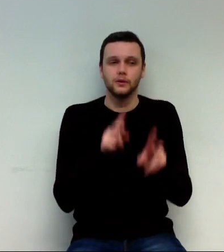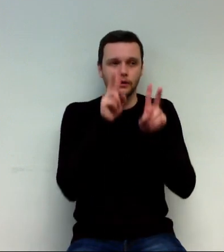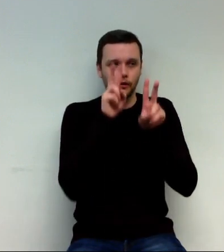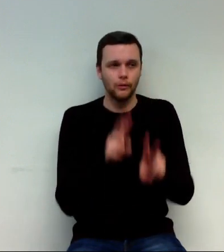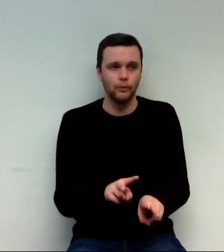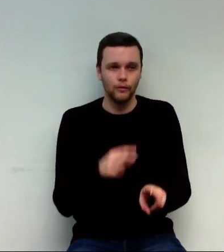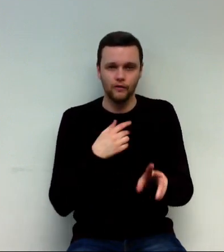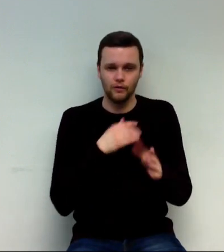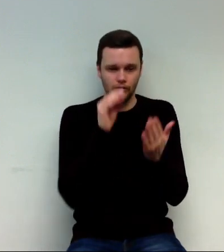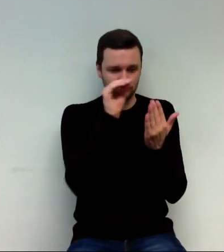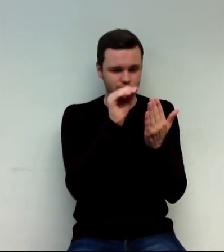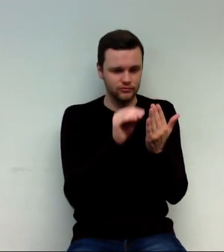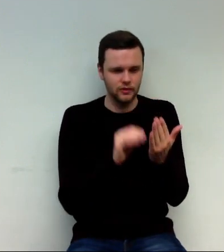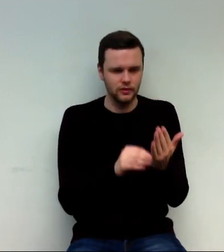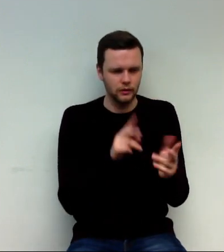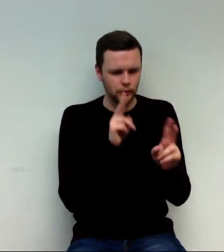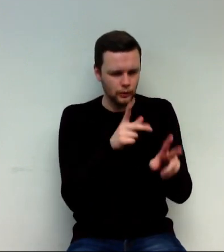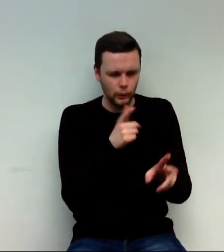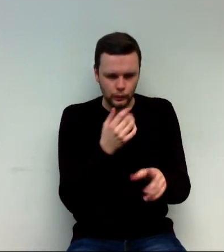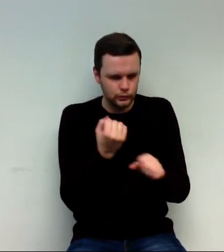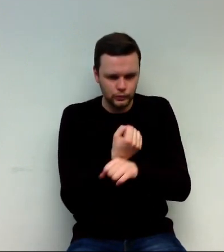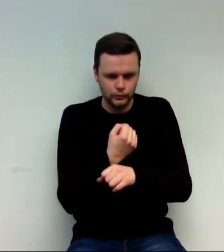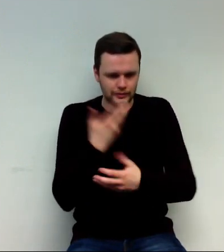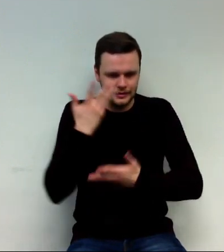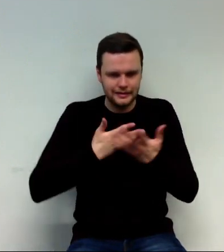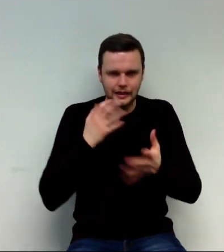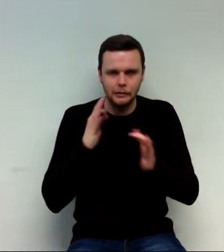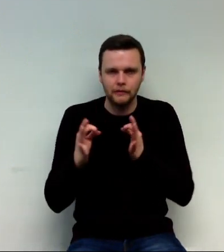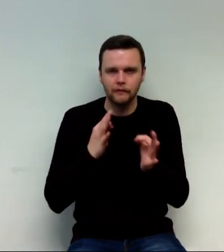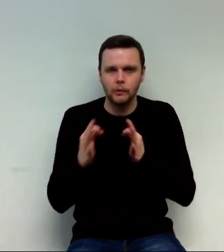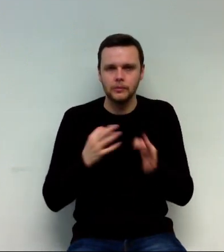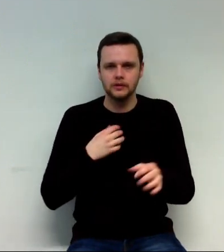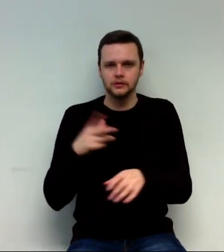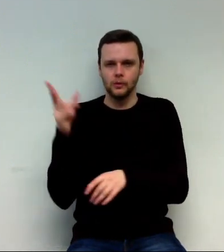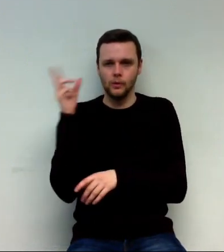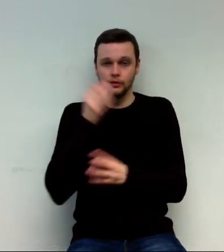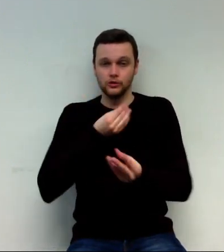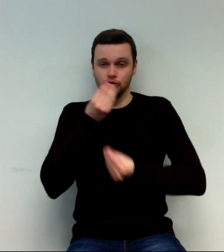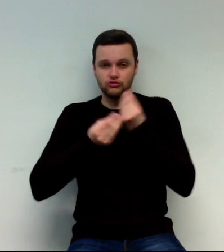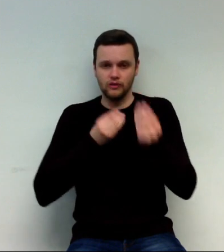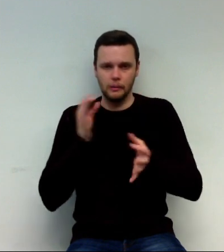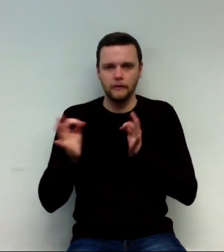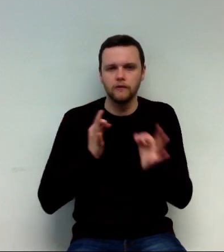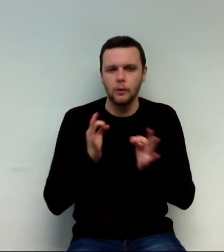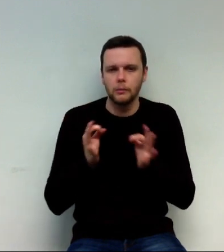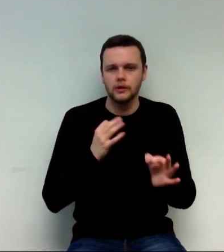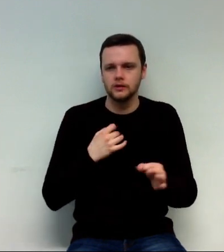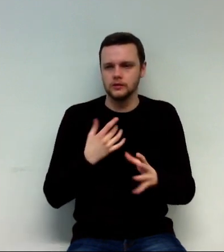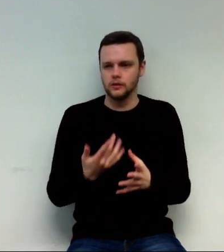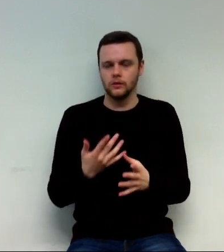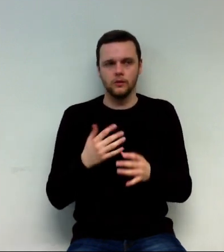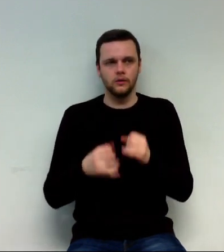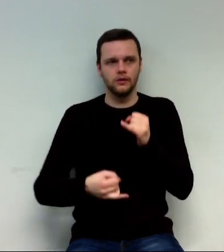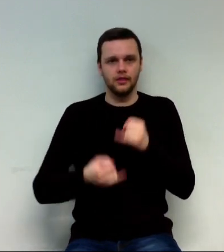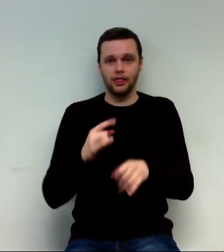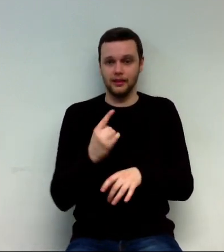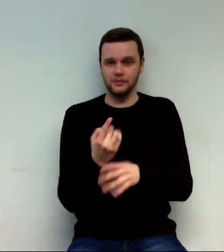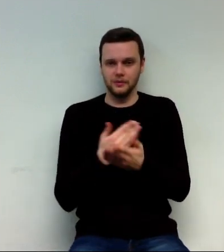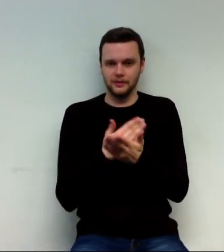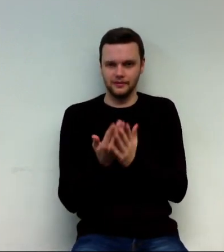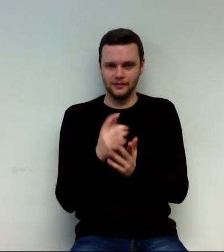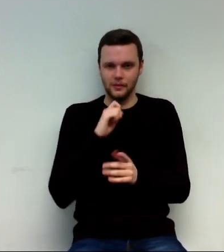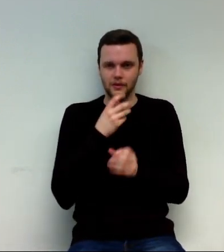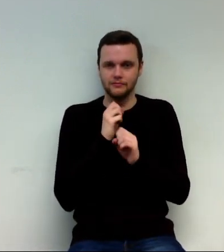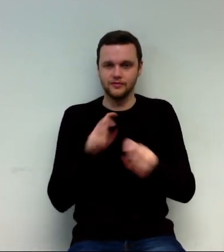glyphs to see who was doing a signed performance, who was doing an audio-described performance, or who was doing the final one that we're about to reveal,